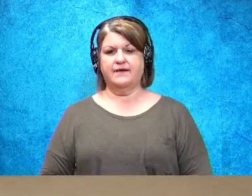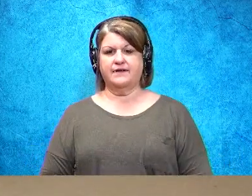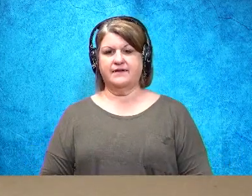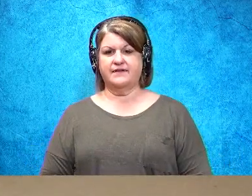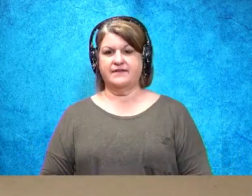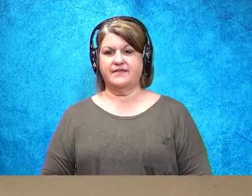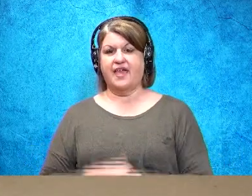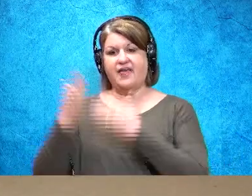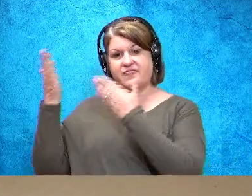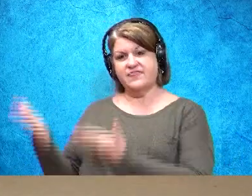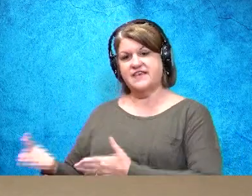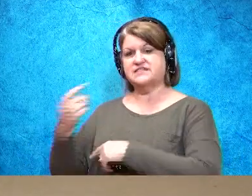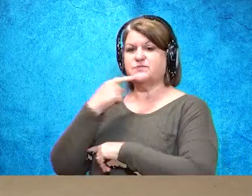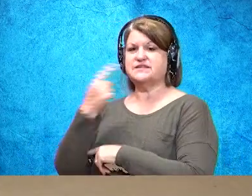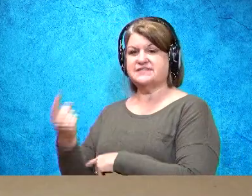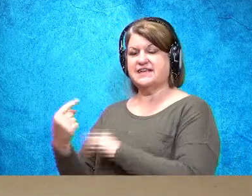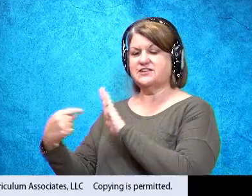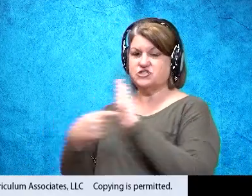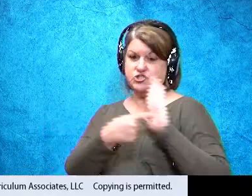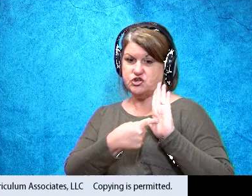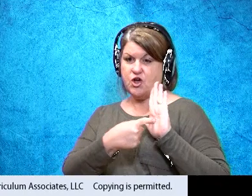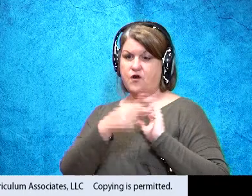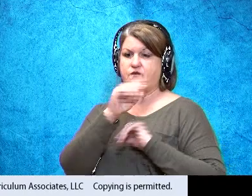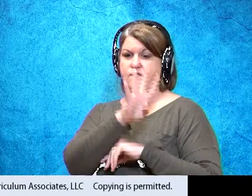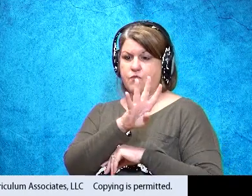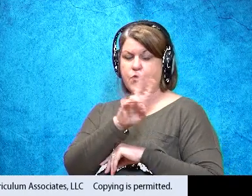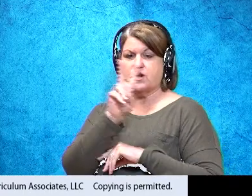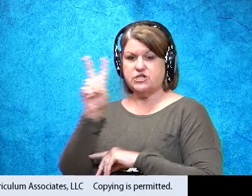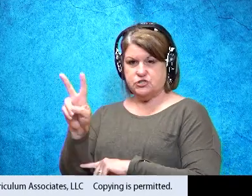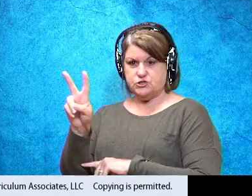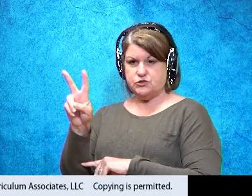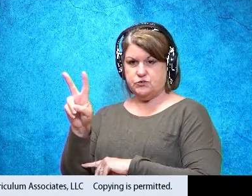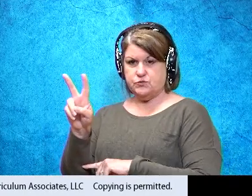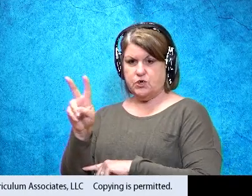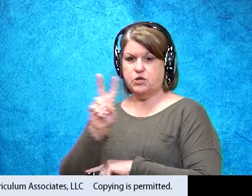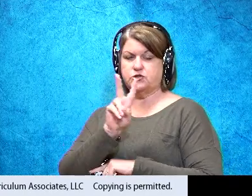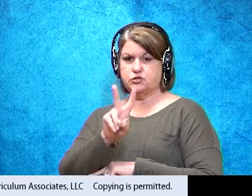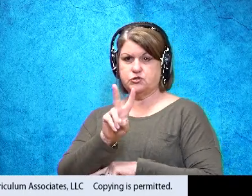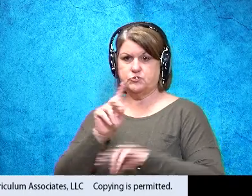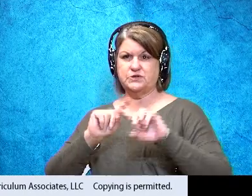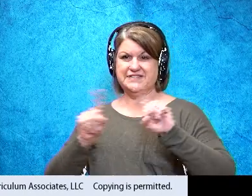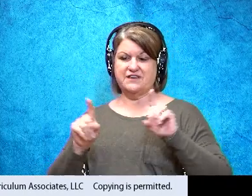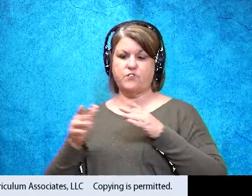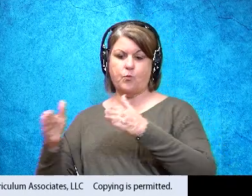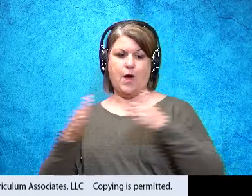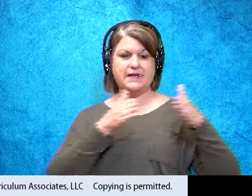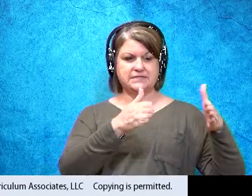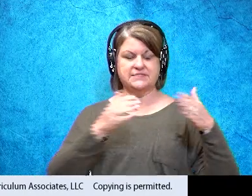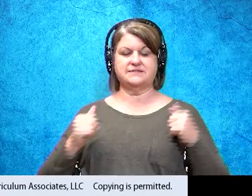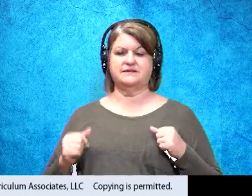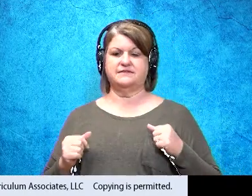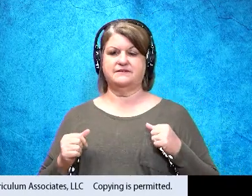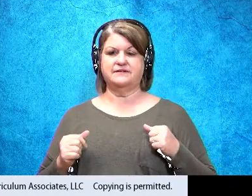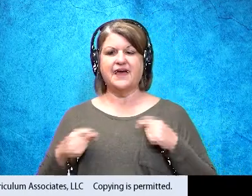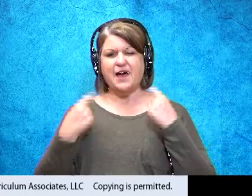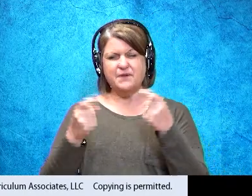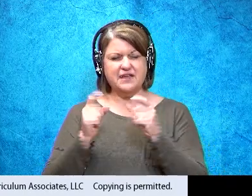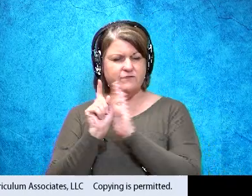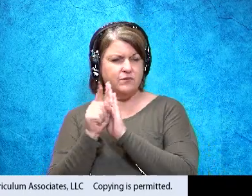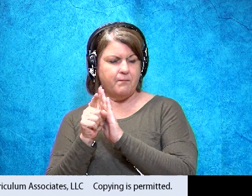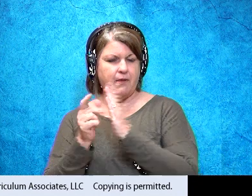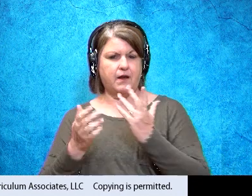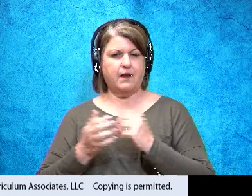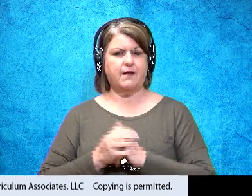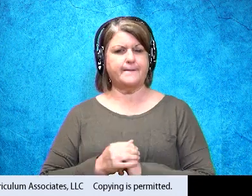This one says, show 42 in two different ways. I'm going to give you a second.